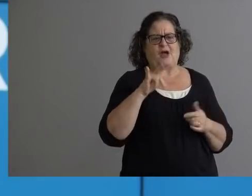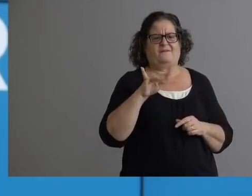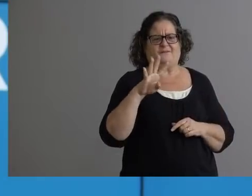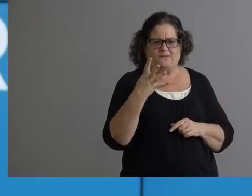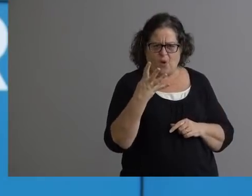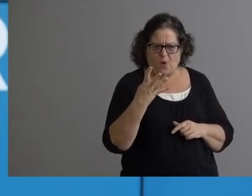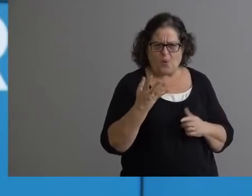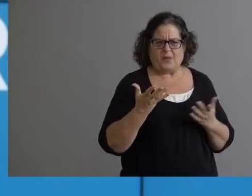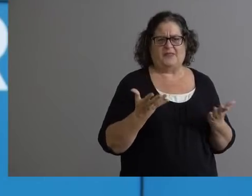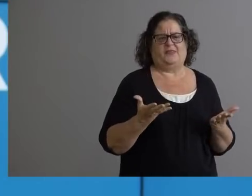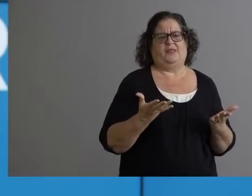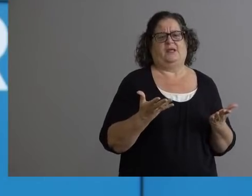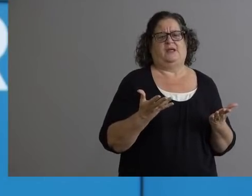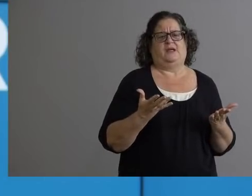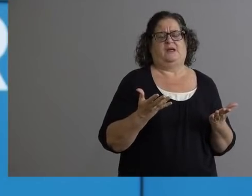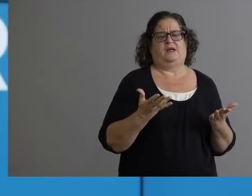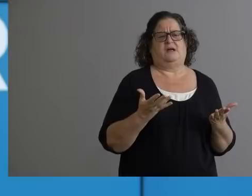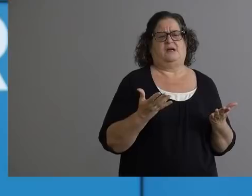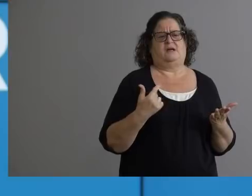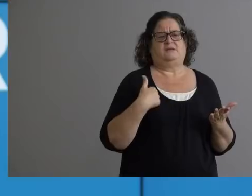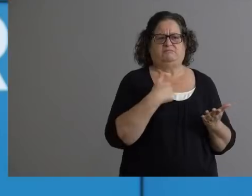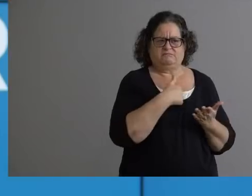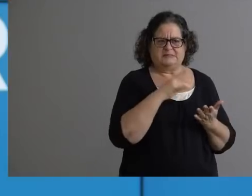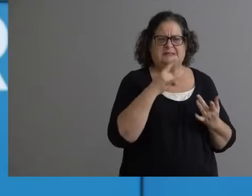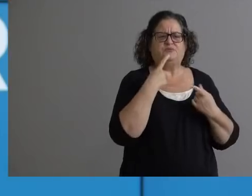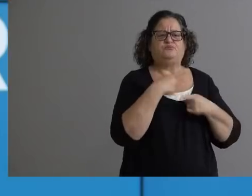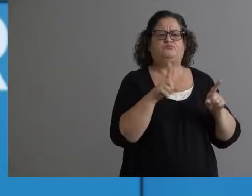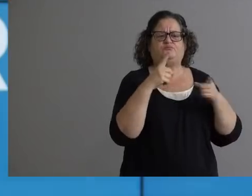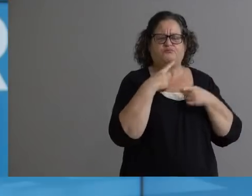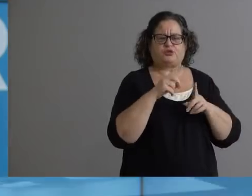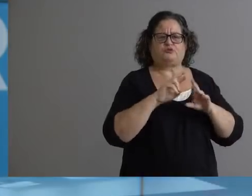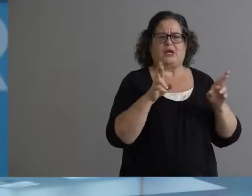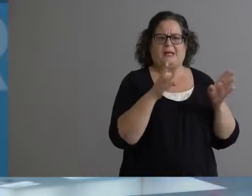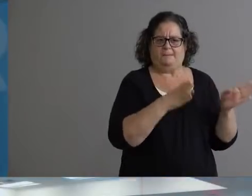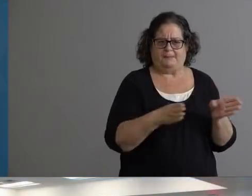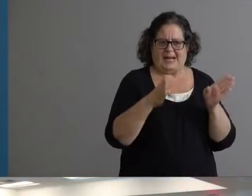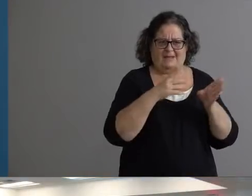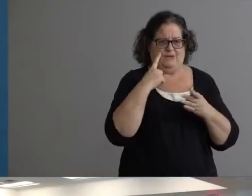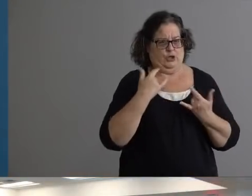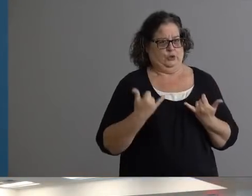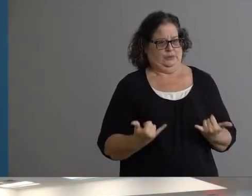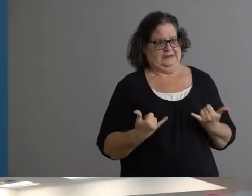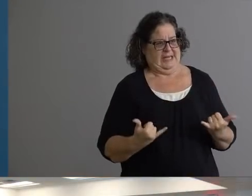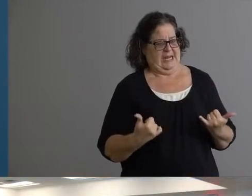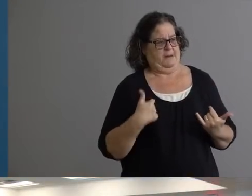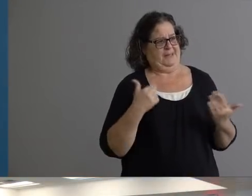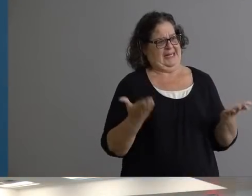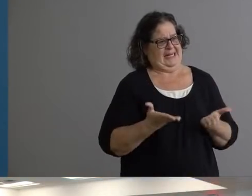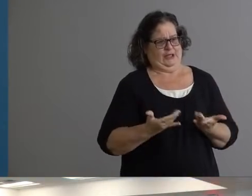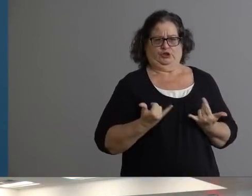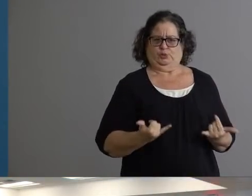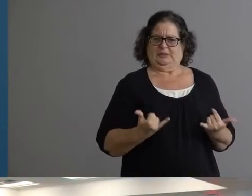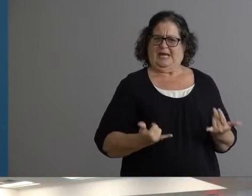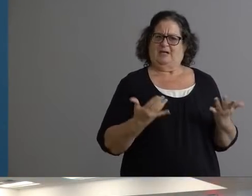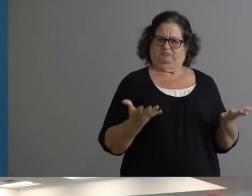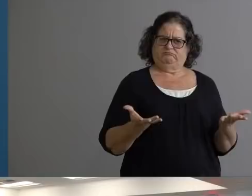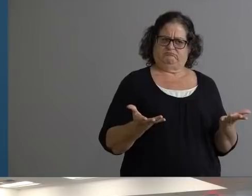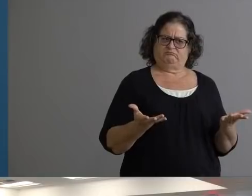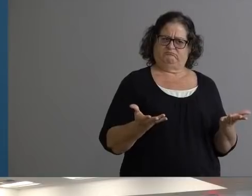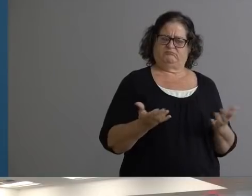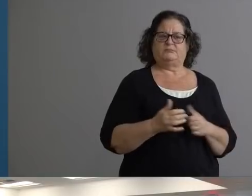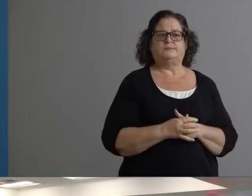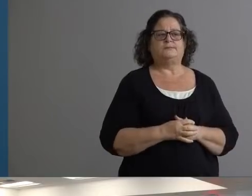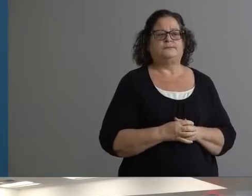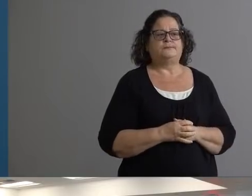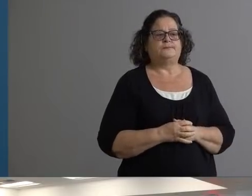that we were going to make, they're today, and I'm here today. I know when we heard from you with the vice president, it was a lot of thank you. So it wasn't about